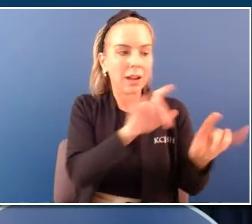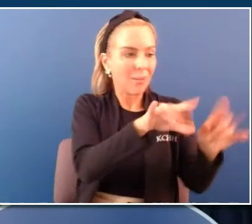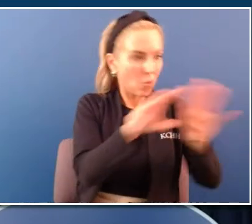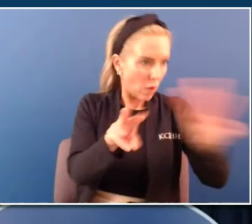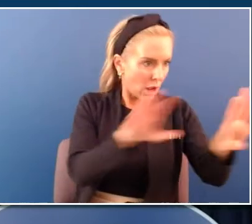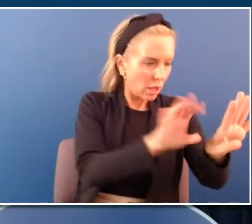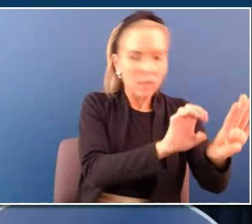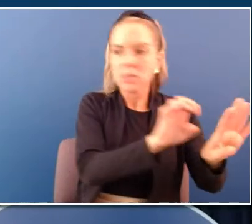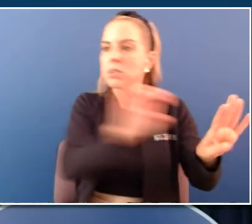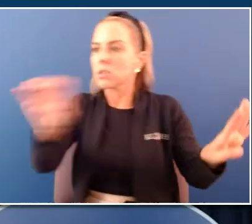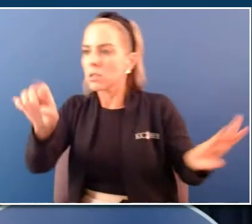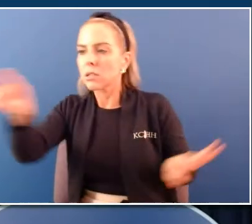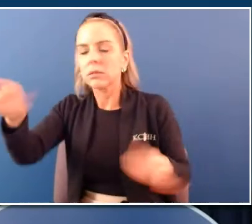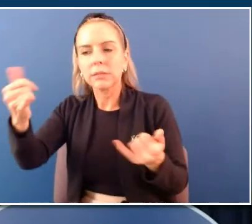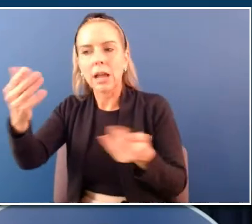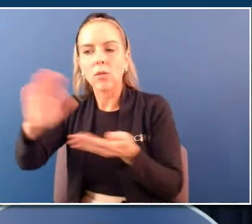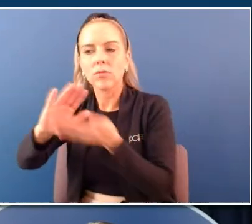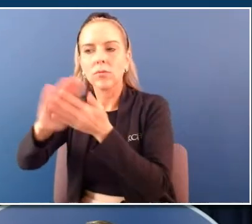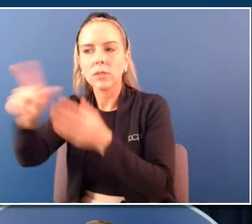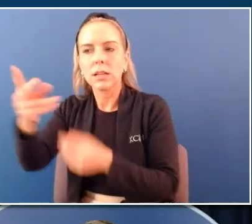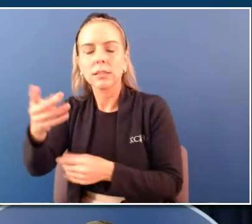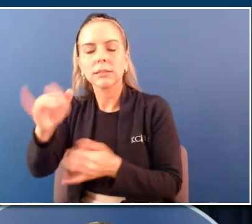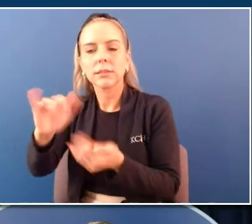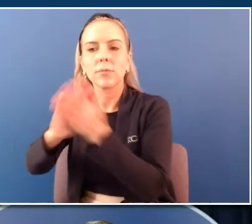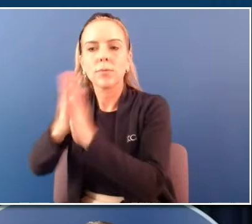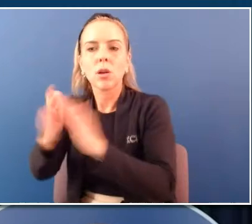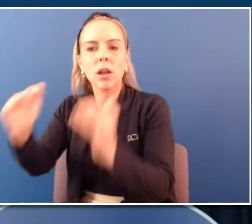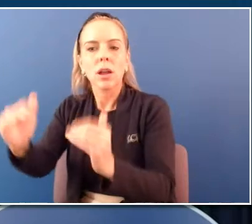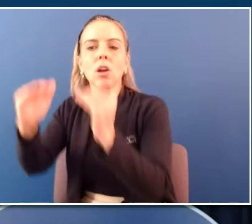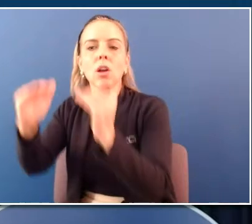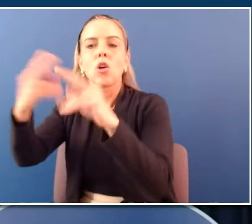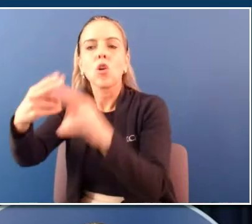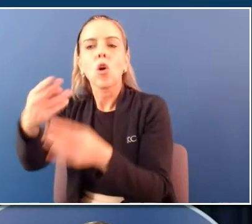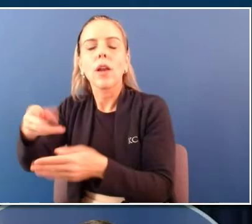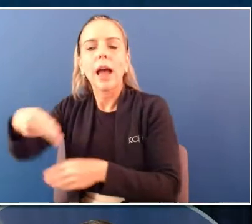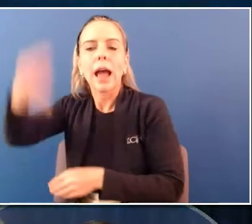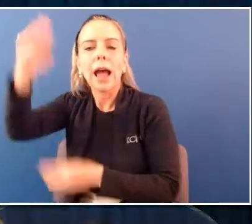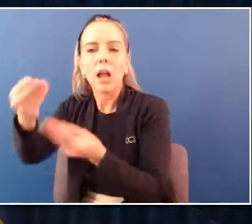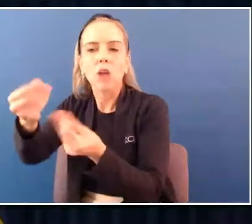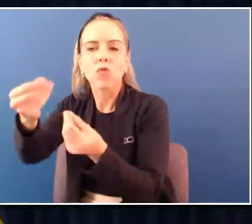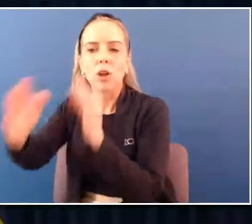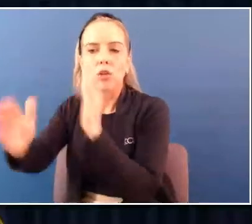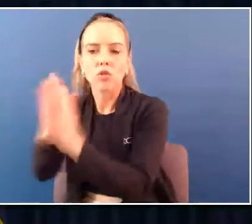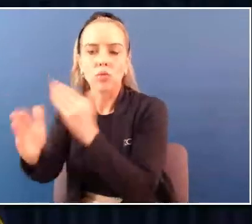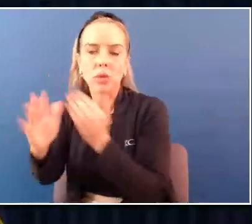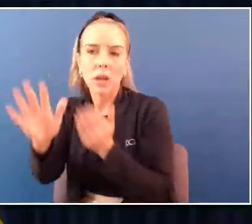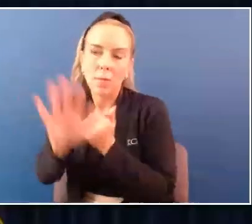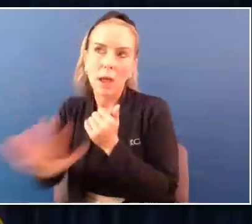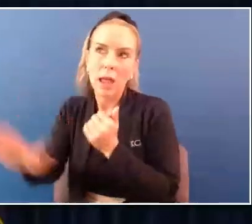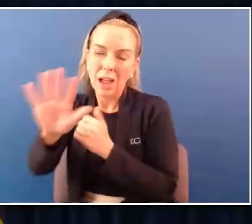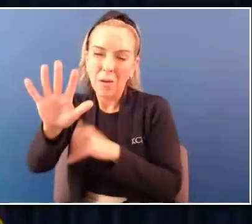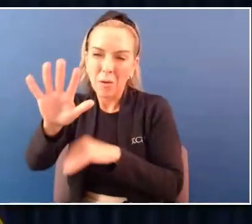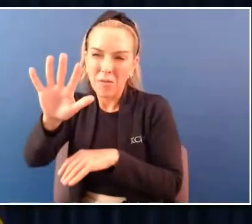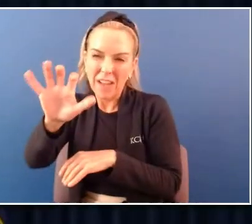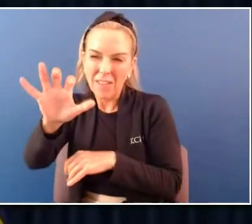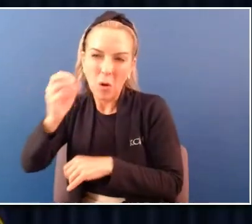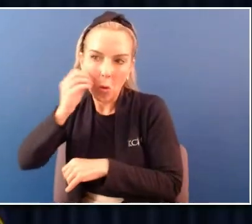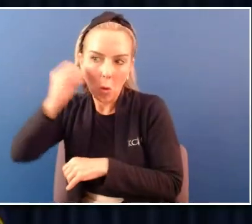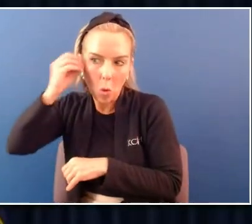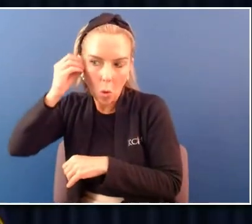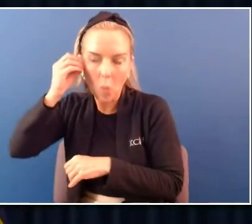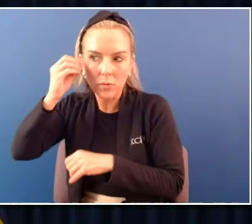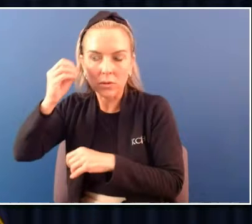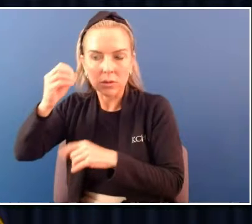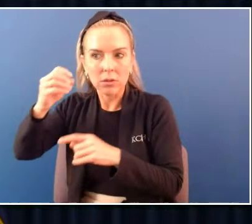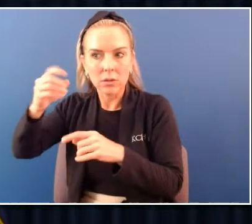high ground communities in 4 counties. There's going to be at least 500 homes amongst the 7 of these, and that's